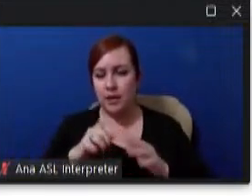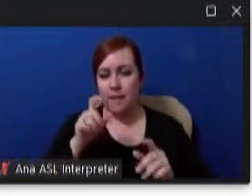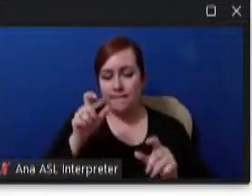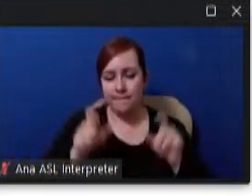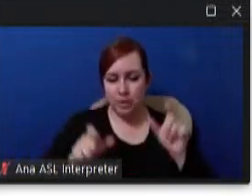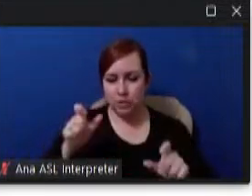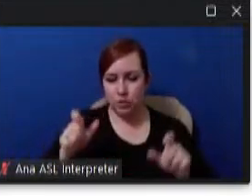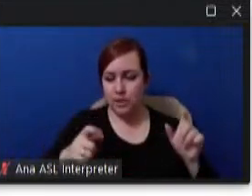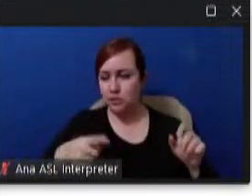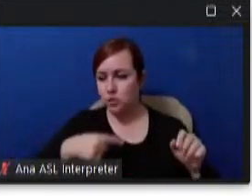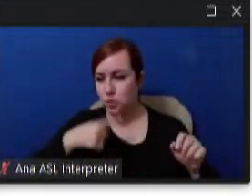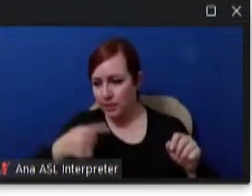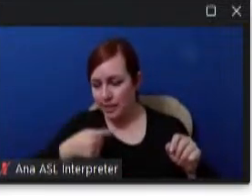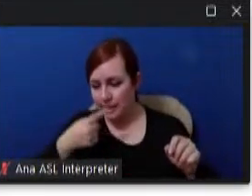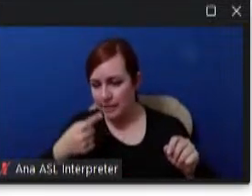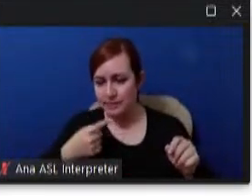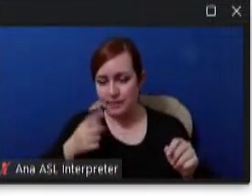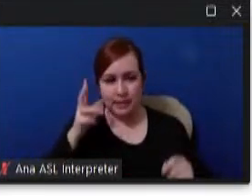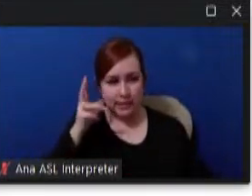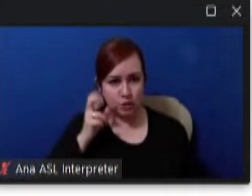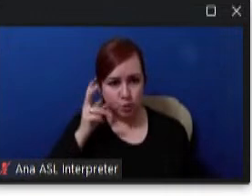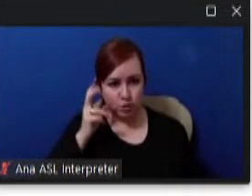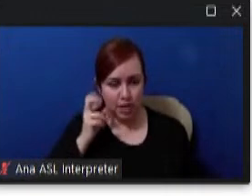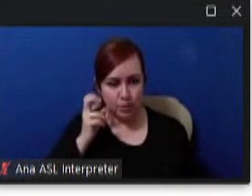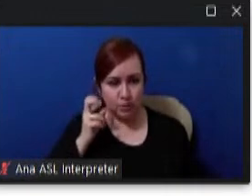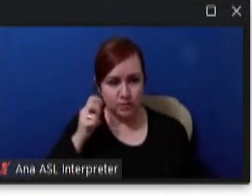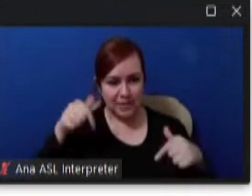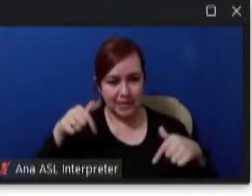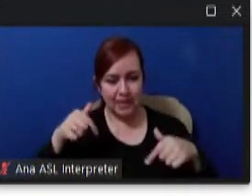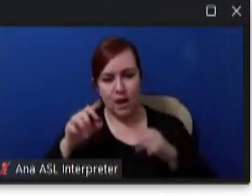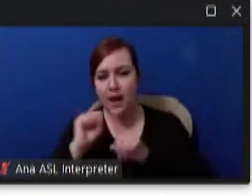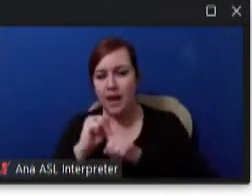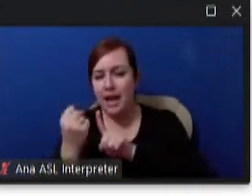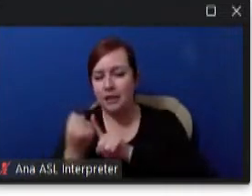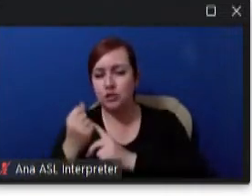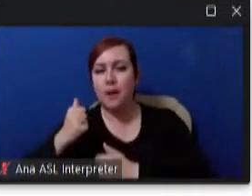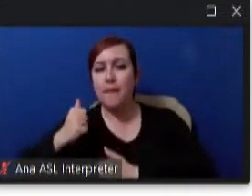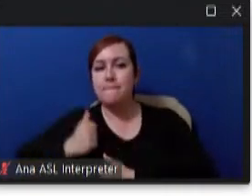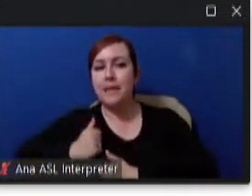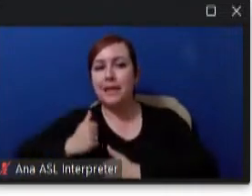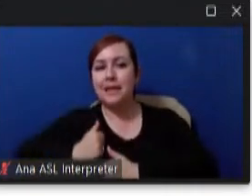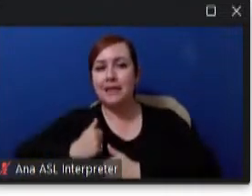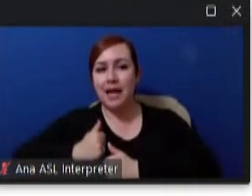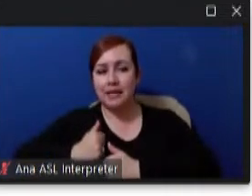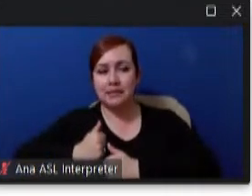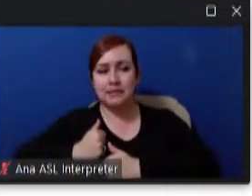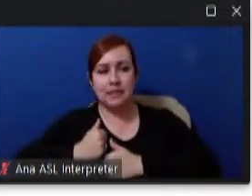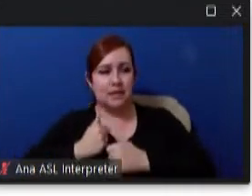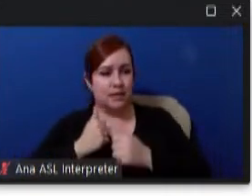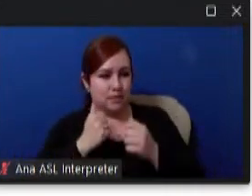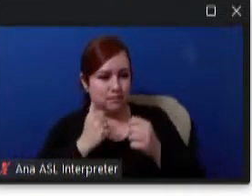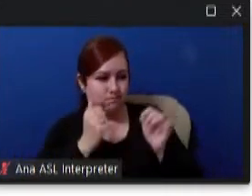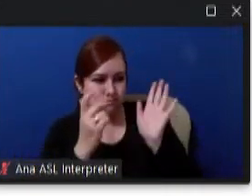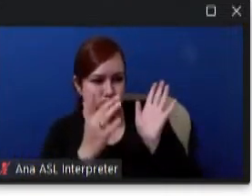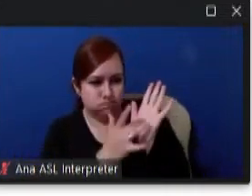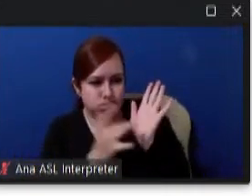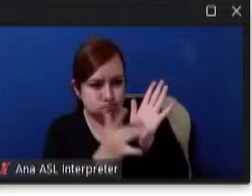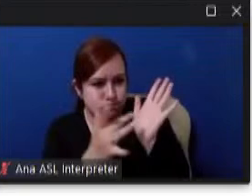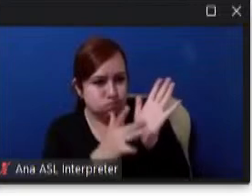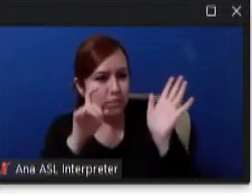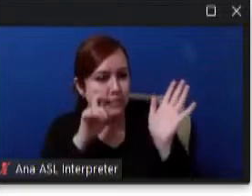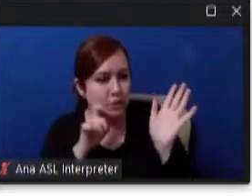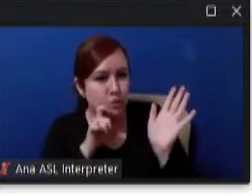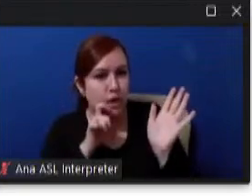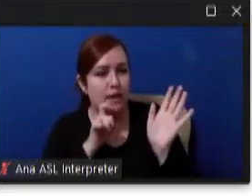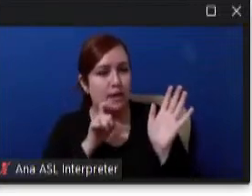to say is we heard cases of armed forces that commit these acts of